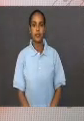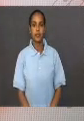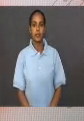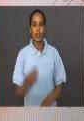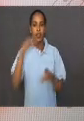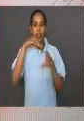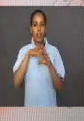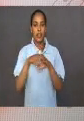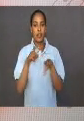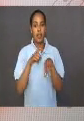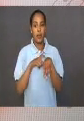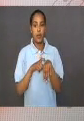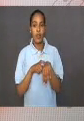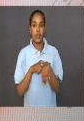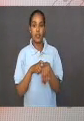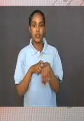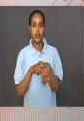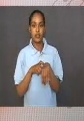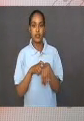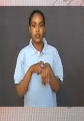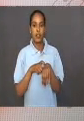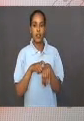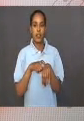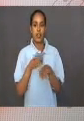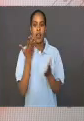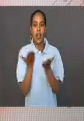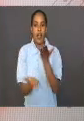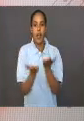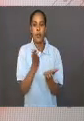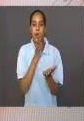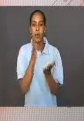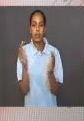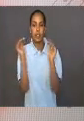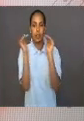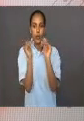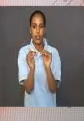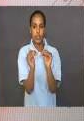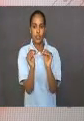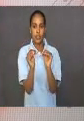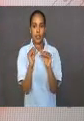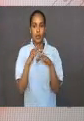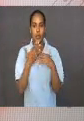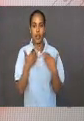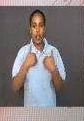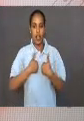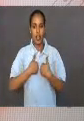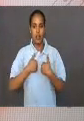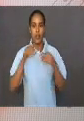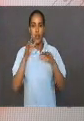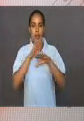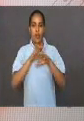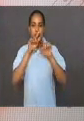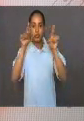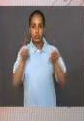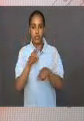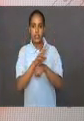In a moment, an unbalanced equation will appear on the screen.